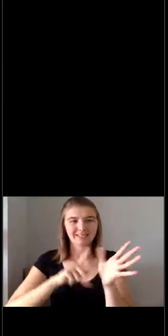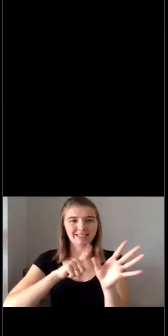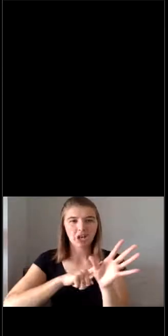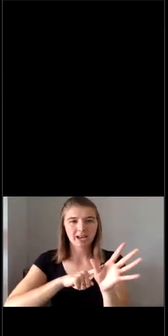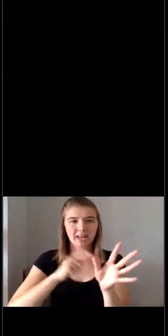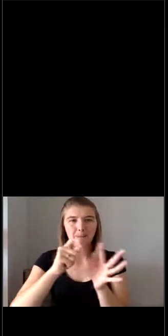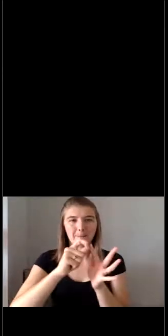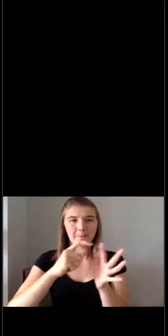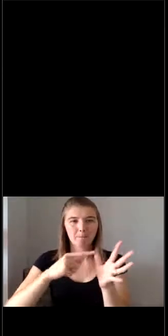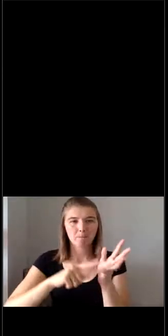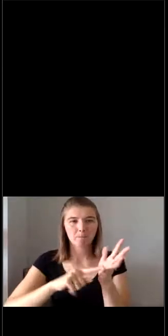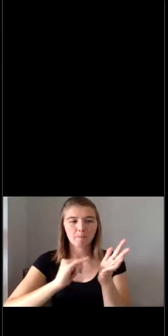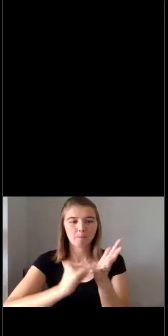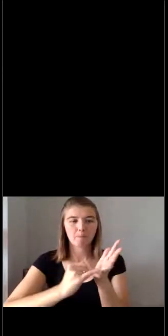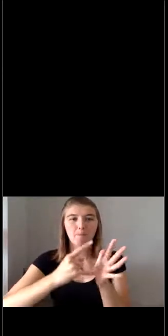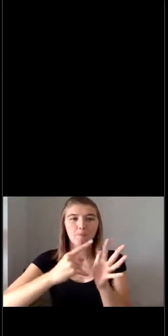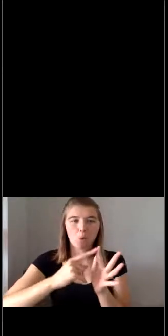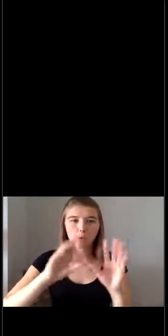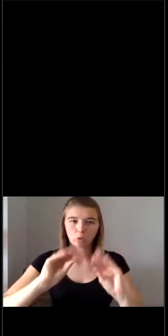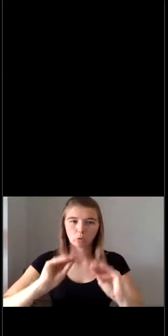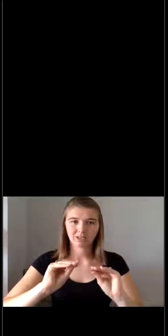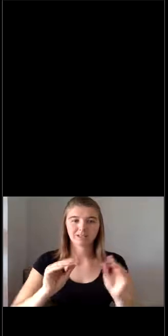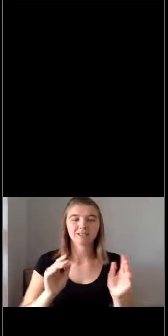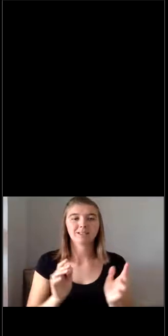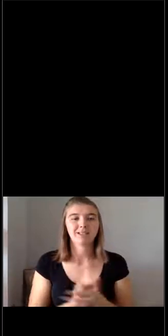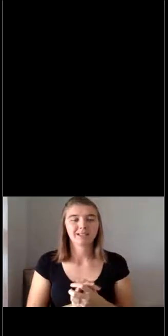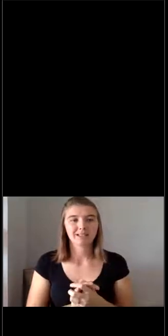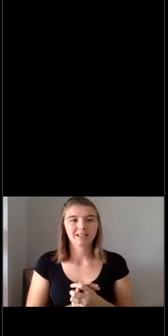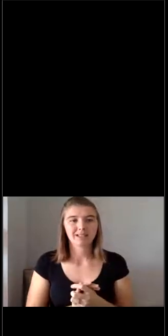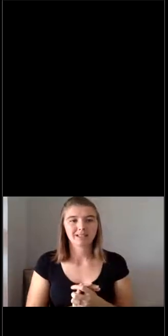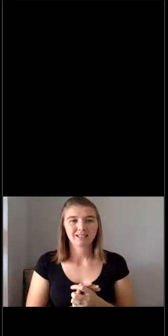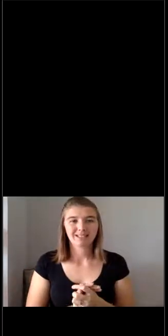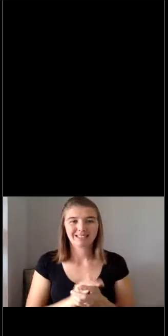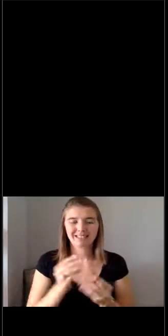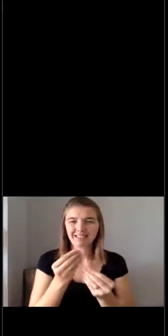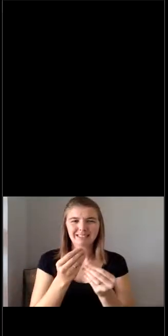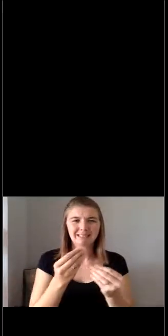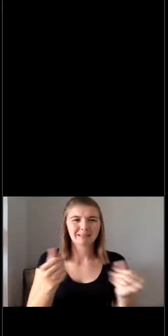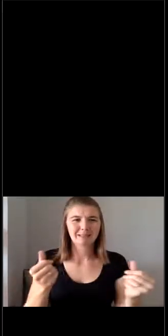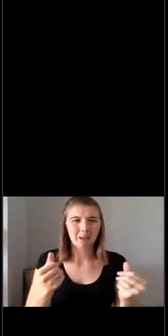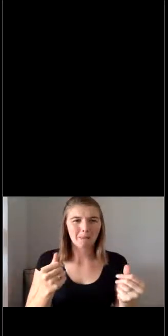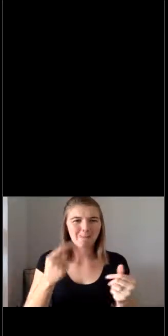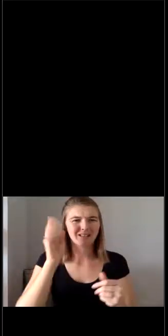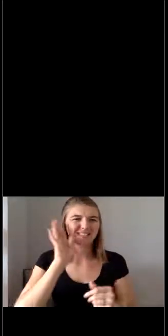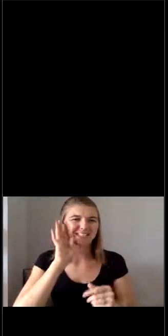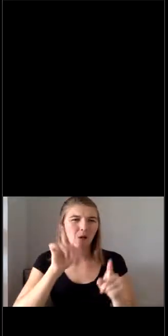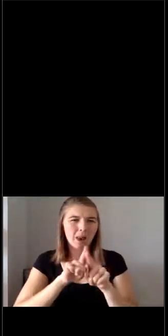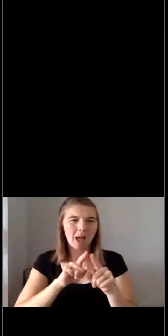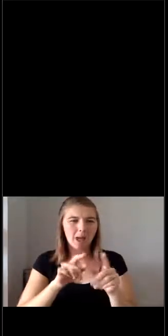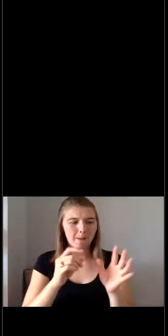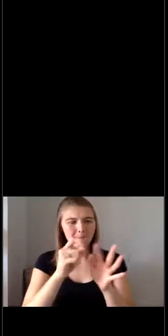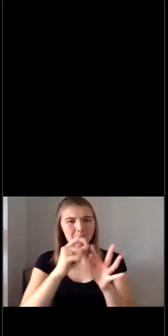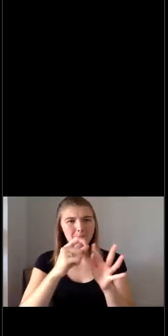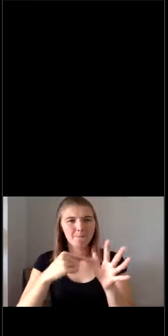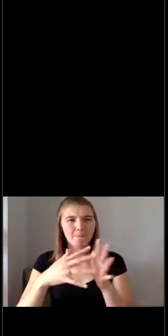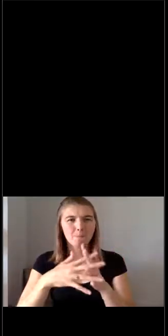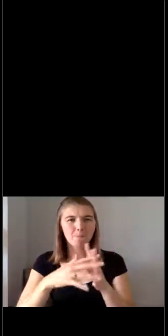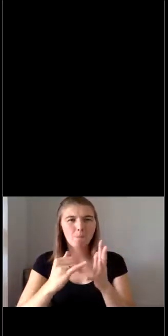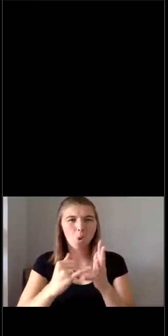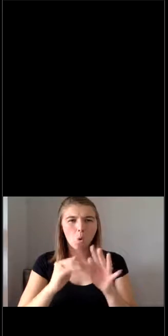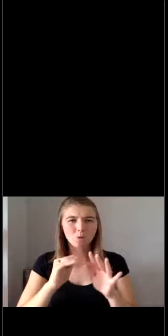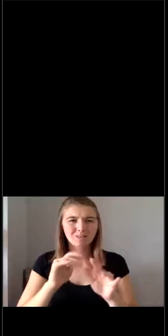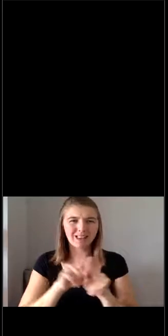down, P-A-U-S-E. The reason I spell that out is because some people assume it's kind of dog or cat pause if they really like those animals. And they're